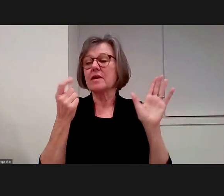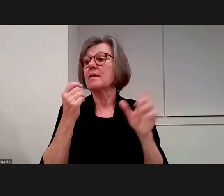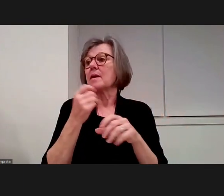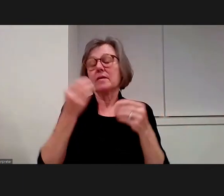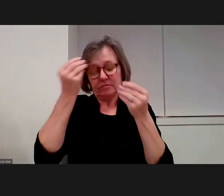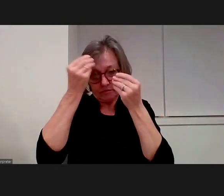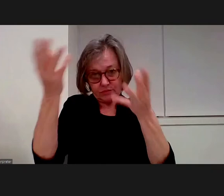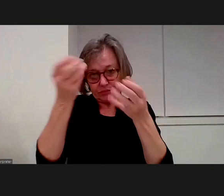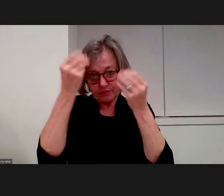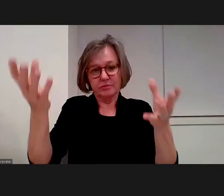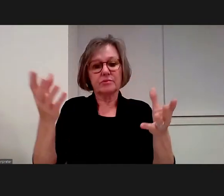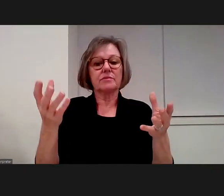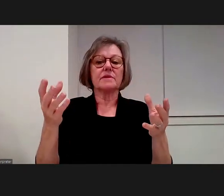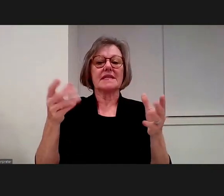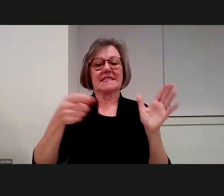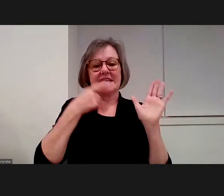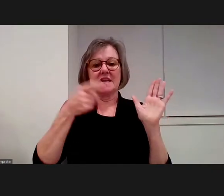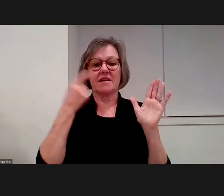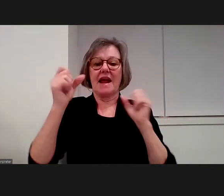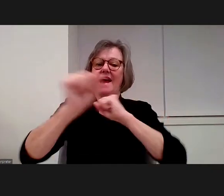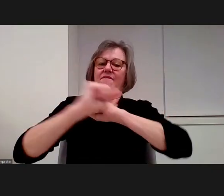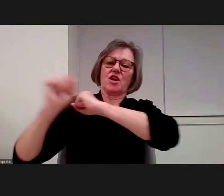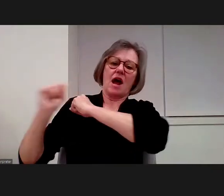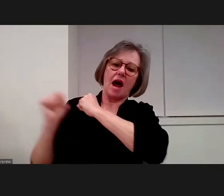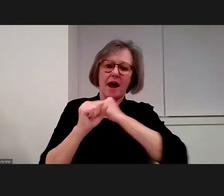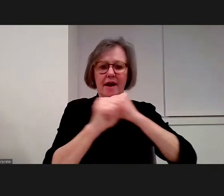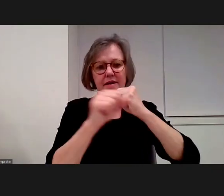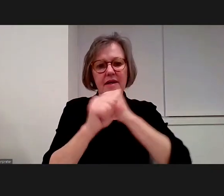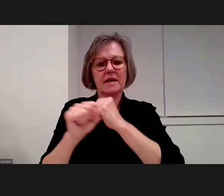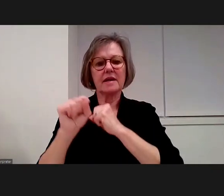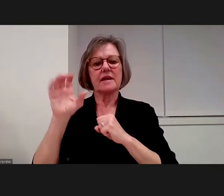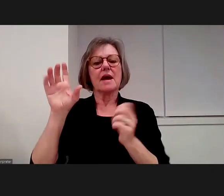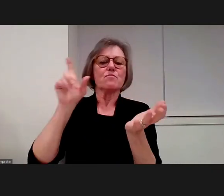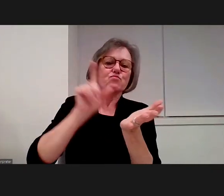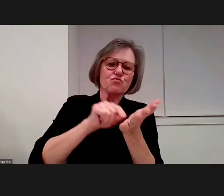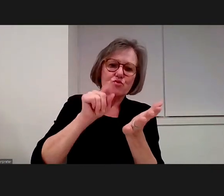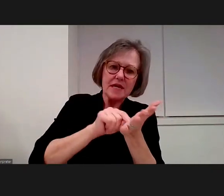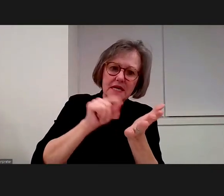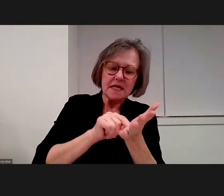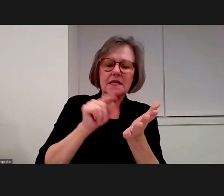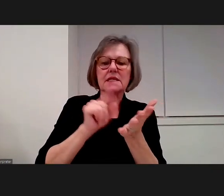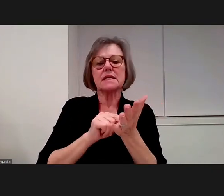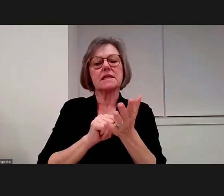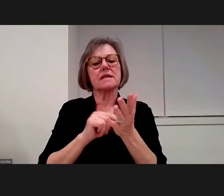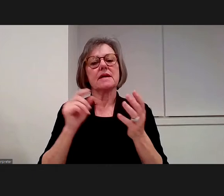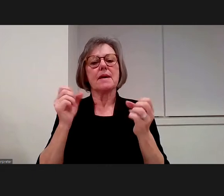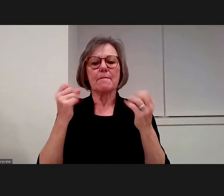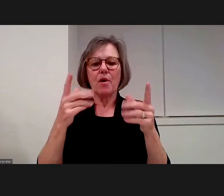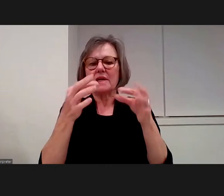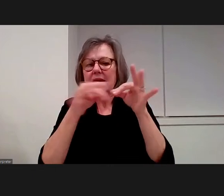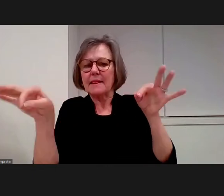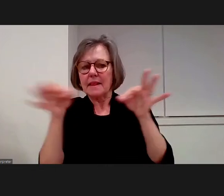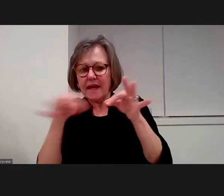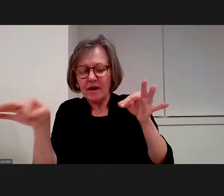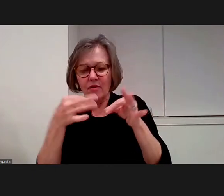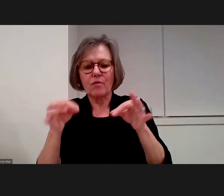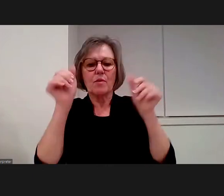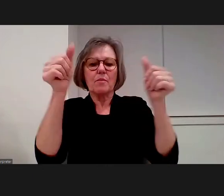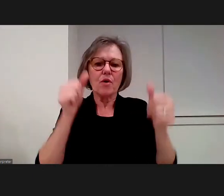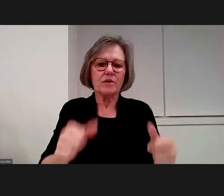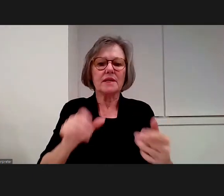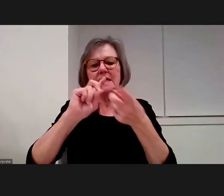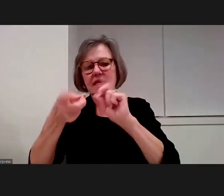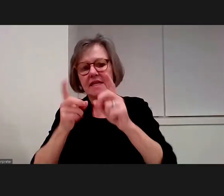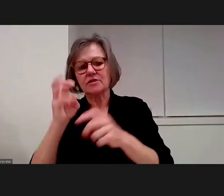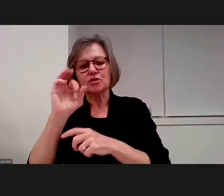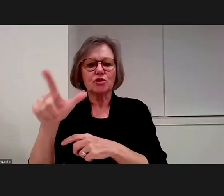aware of this hearing, advertisements were published in 8 print media outlets, multilingual posters, digital and social